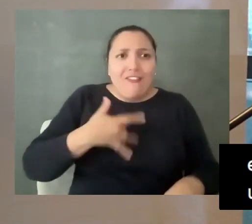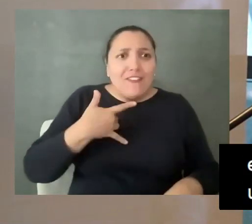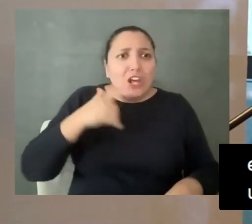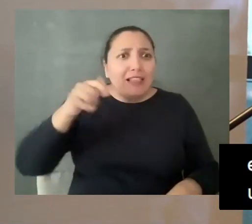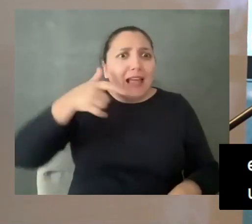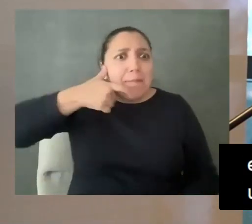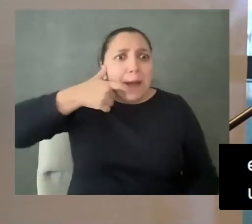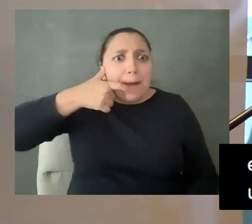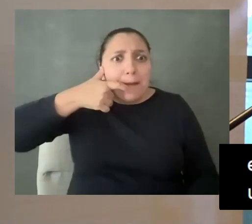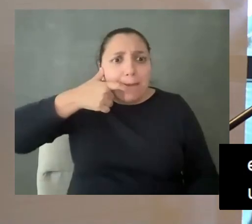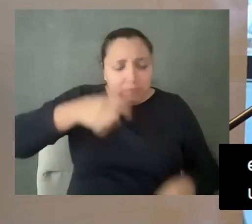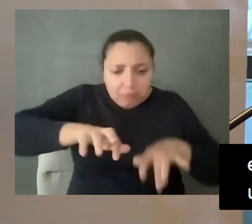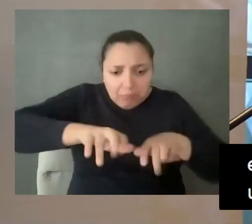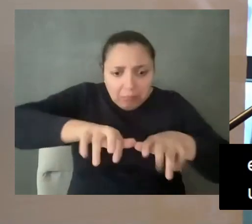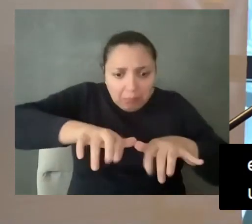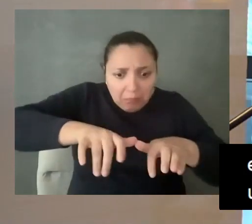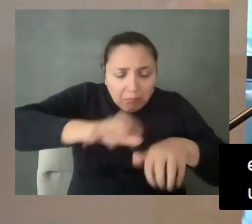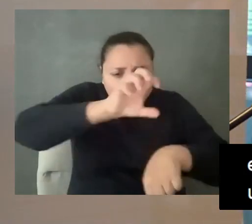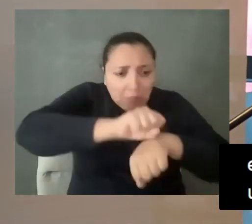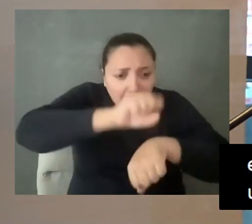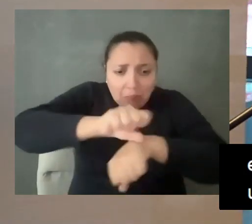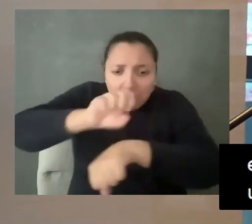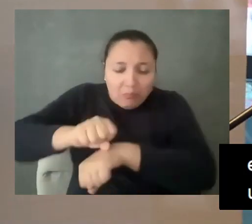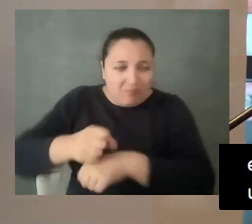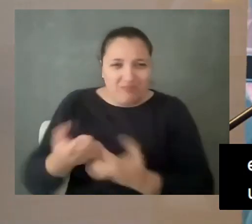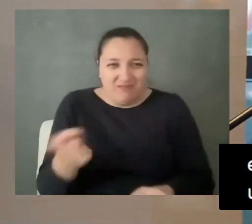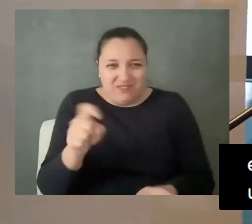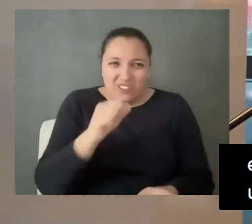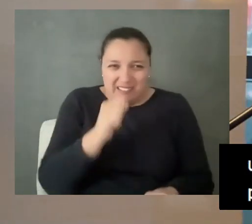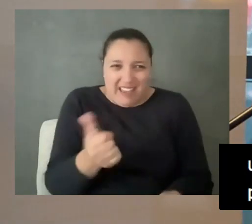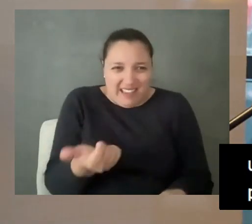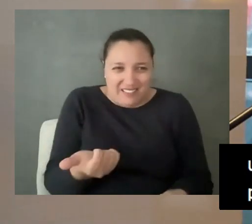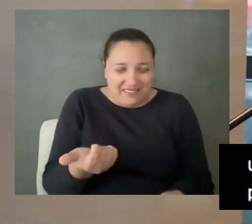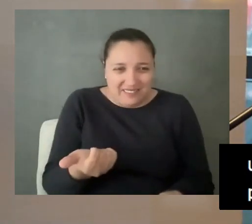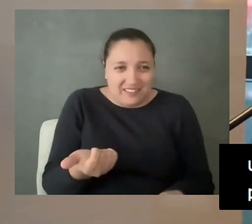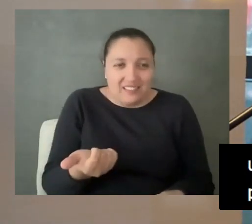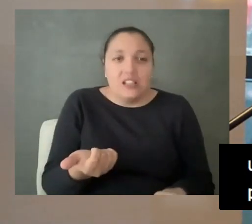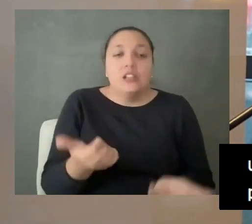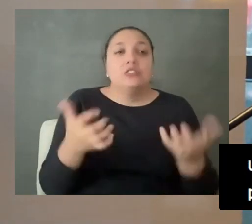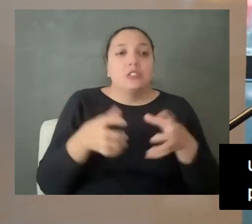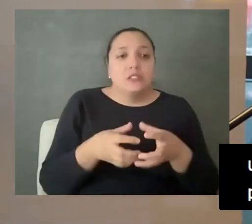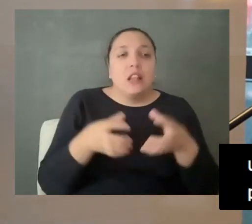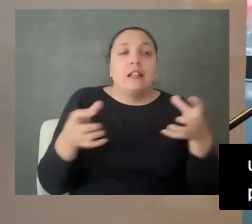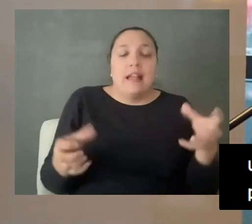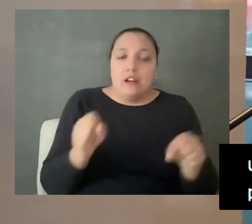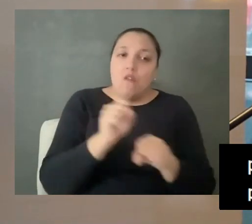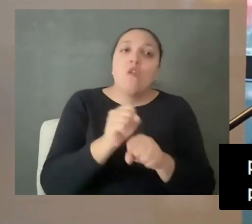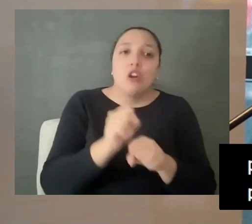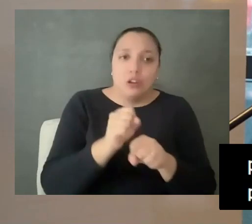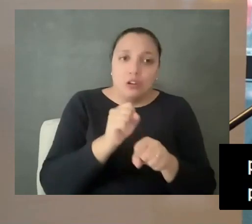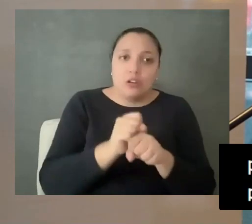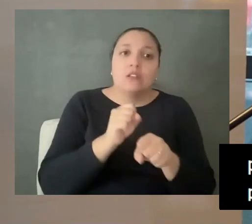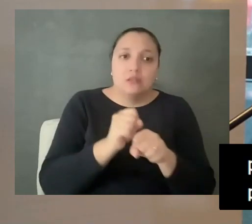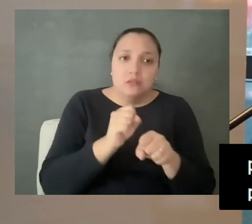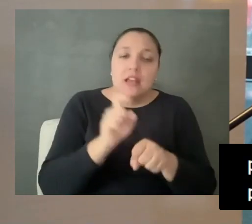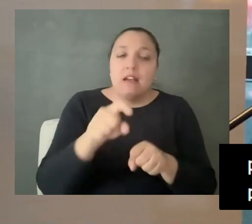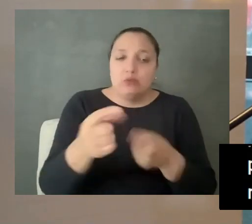it's really not where we should be. And so there's a lot of work that needs to be done. I also, the